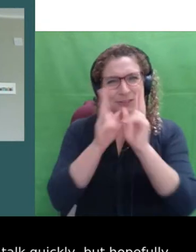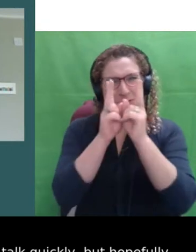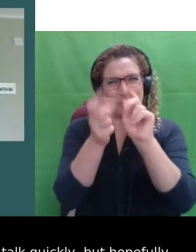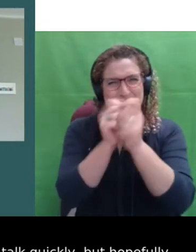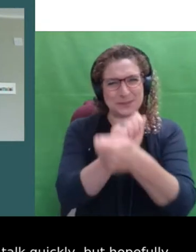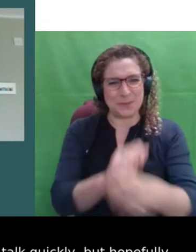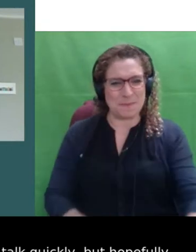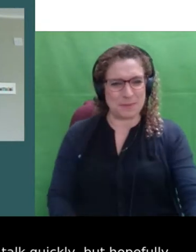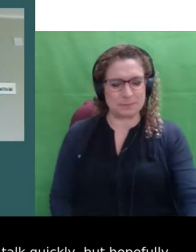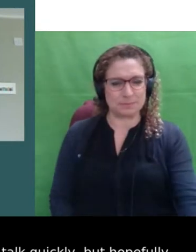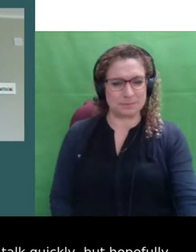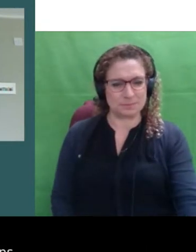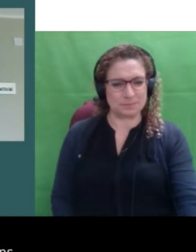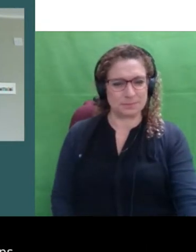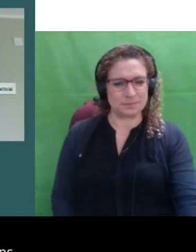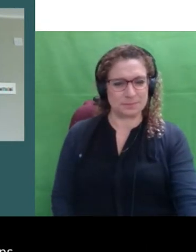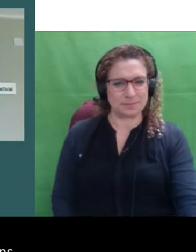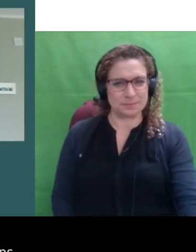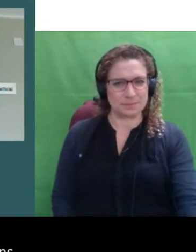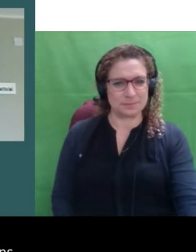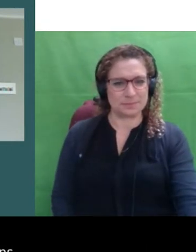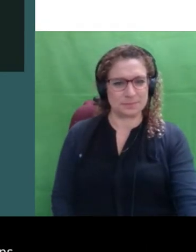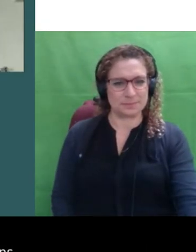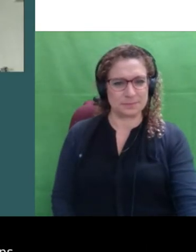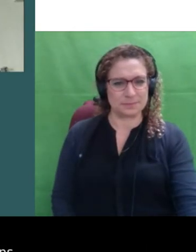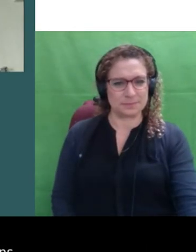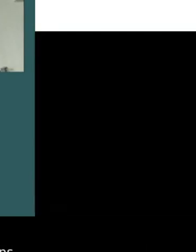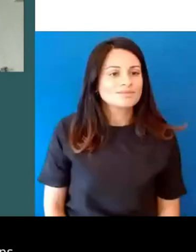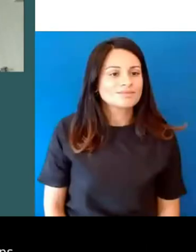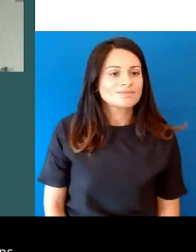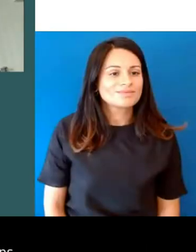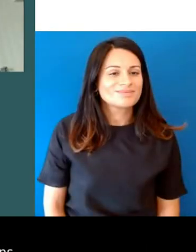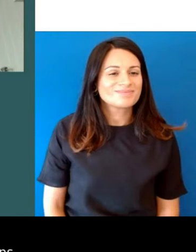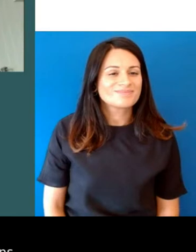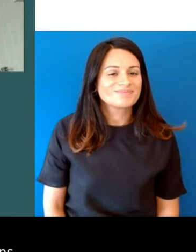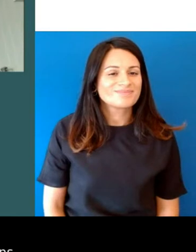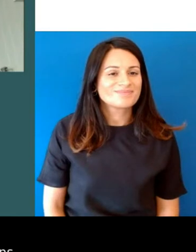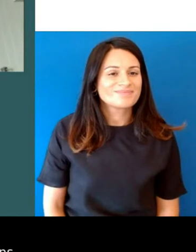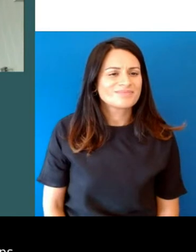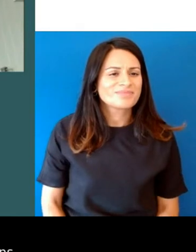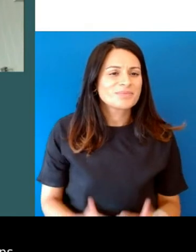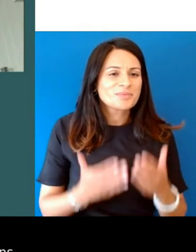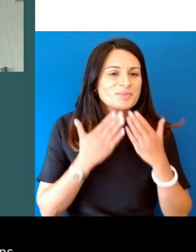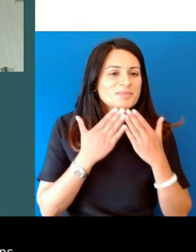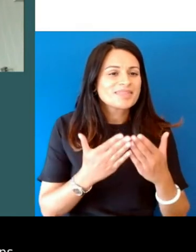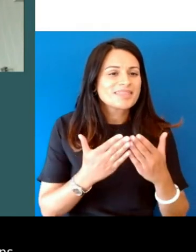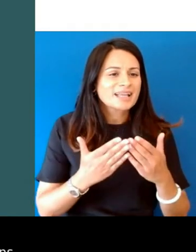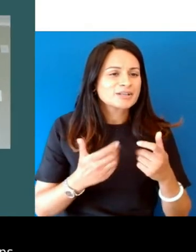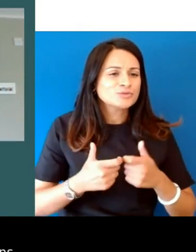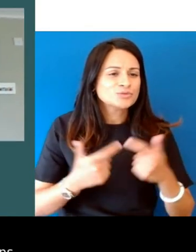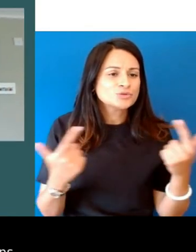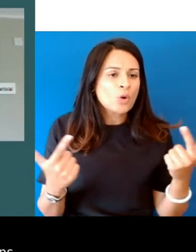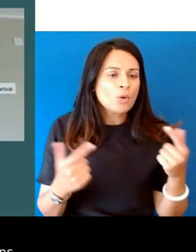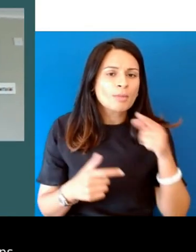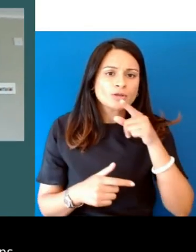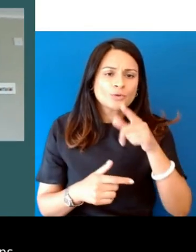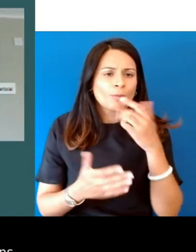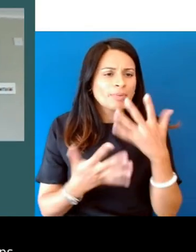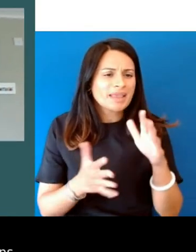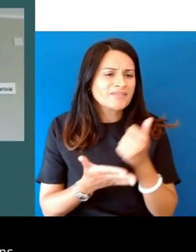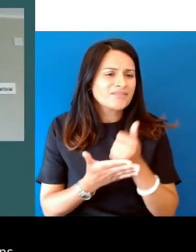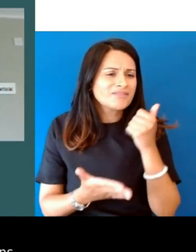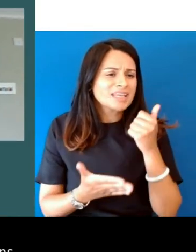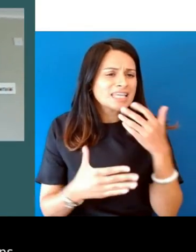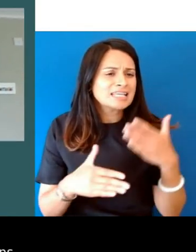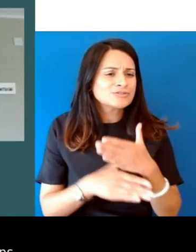much ellen um as you say so much to fit in such a short presentation but it did an excellent job of um taking us on that